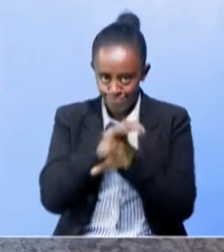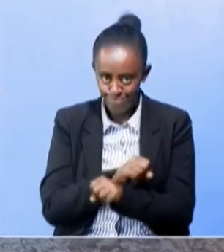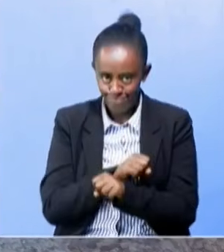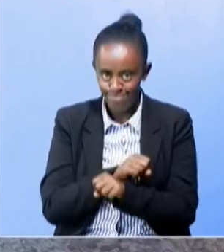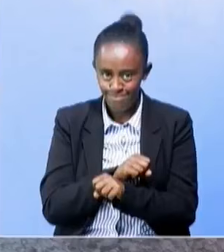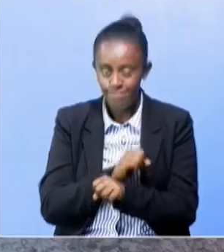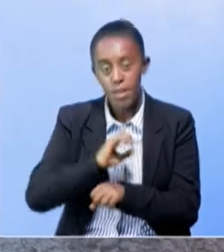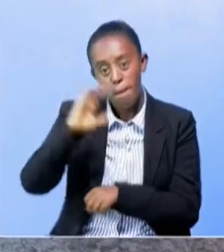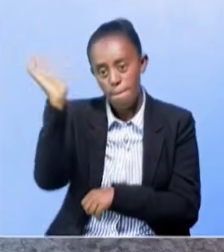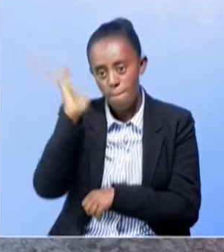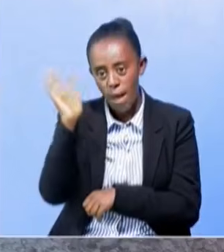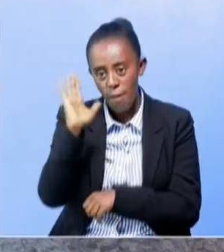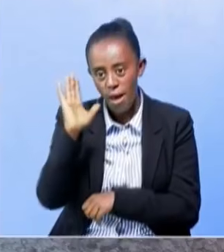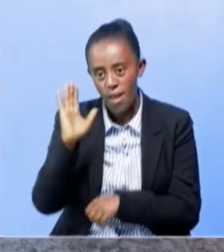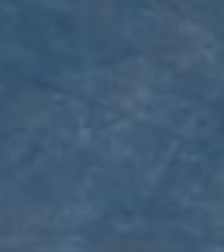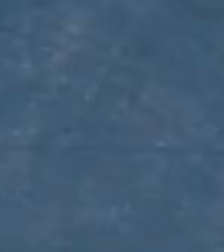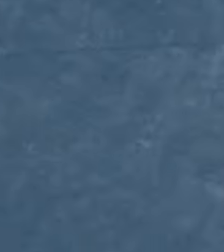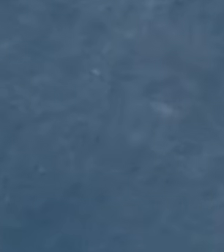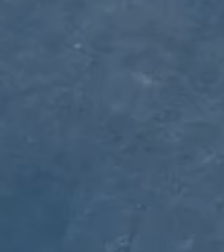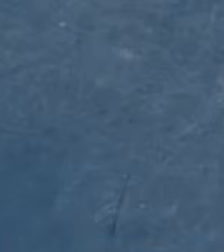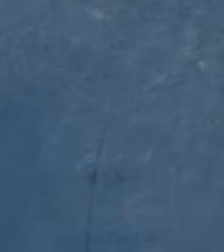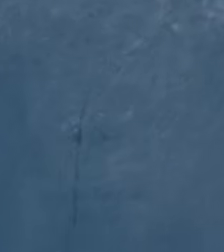lesson. Bye-bye.